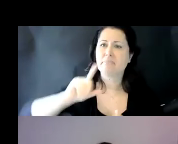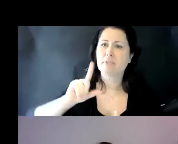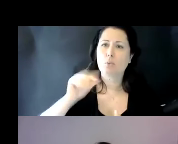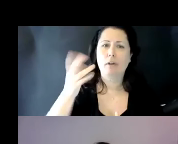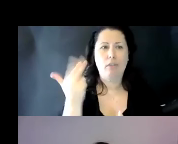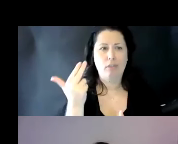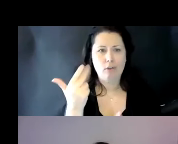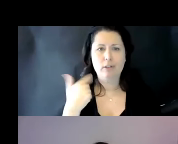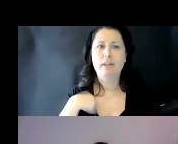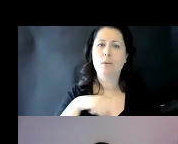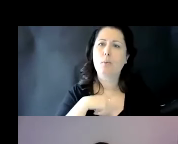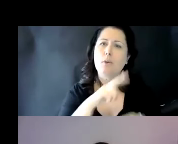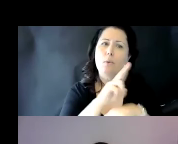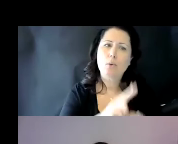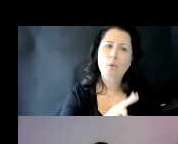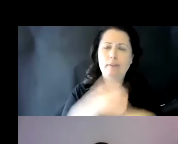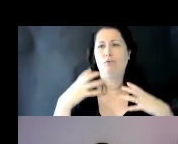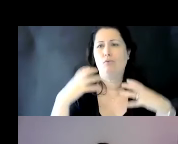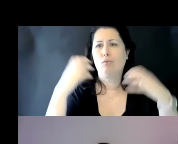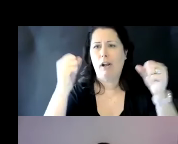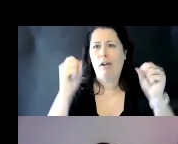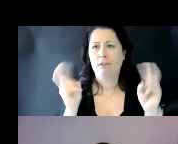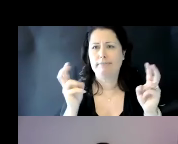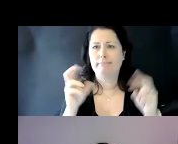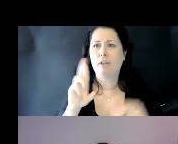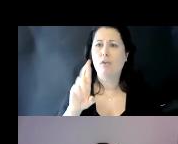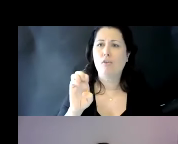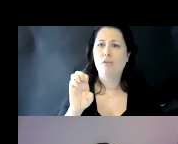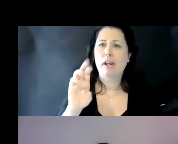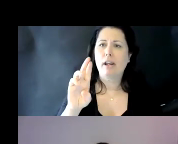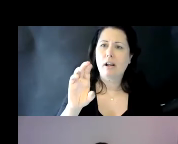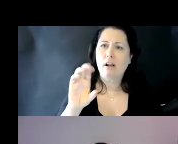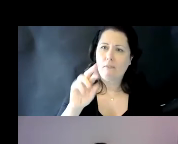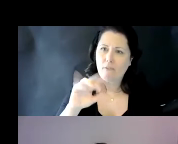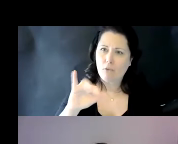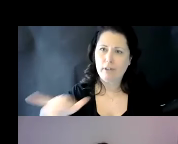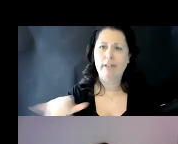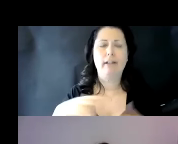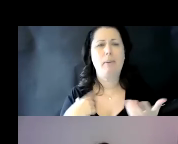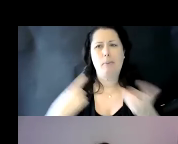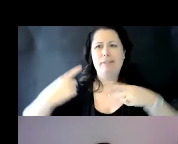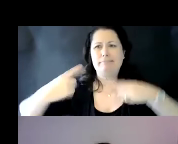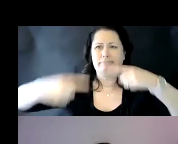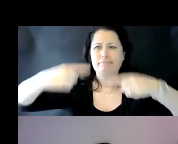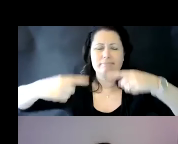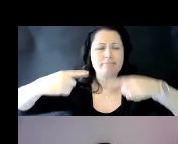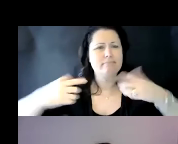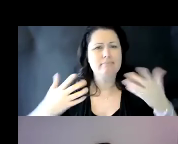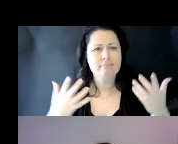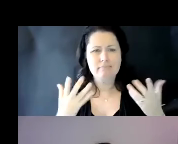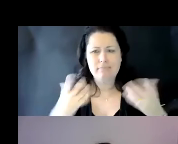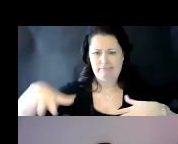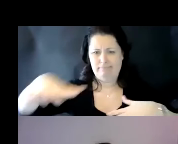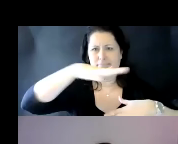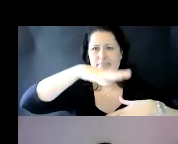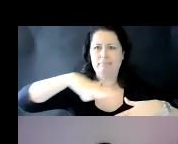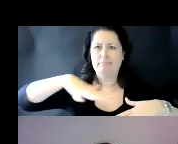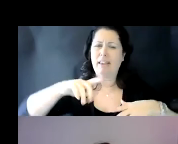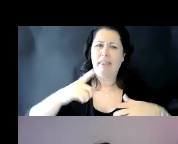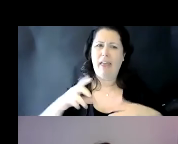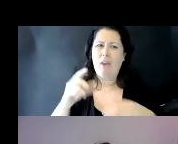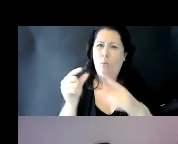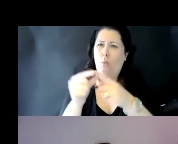we were using the term recovery an awful lot. But there was a lot of debate, and it was getting quite heated about what it actually meant.